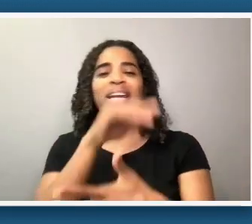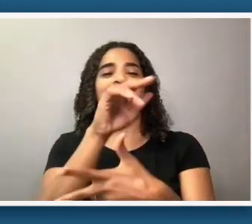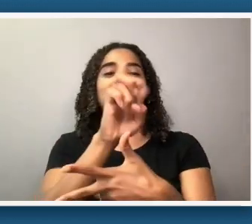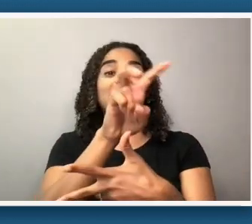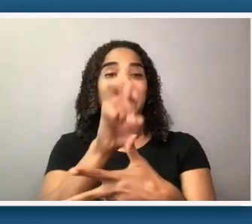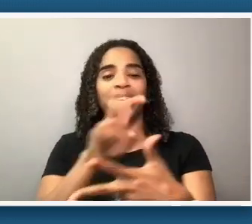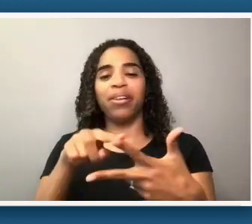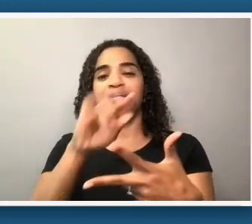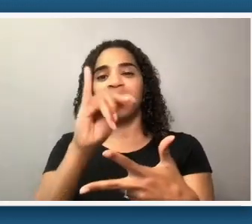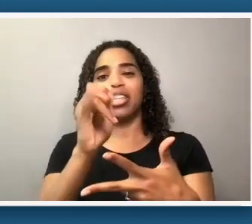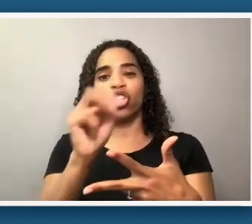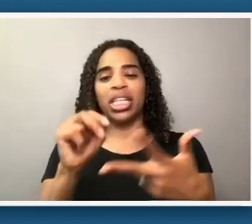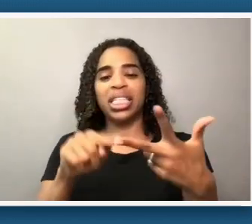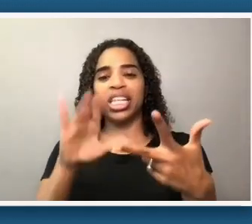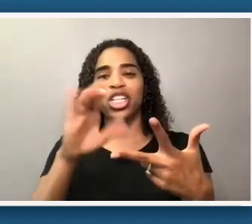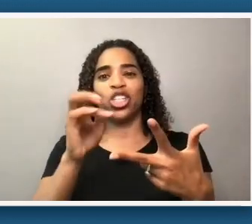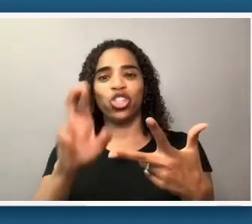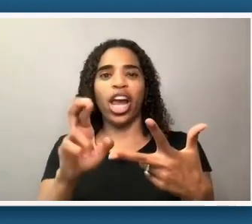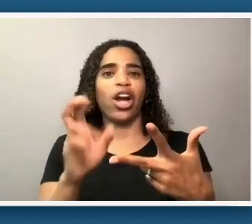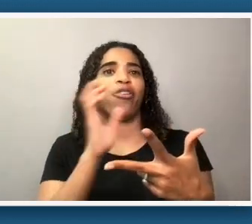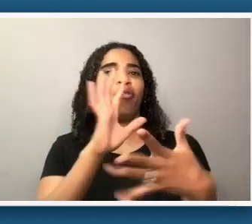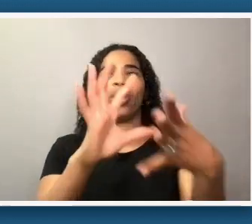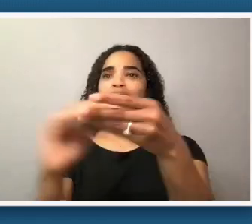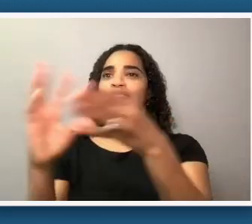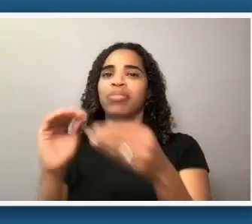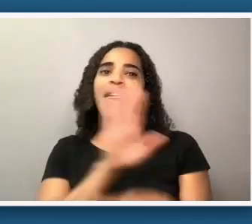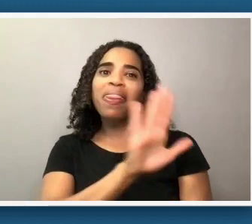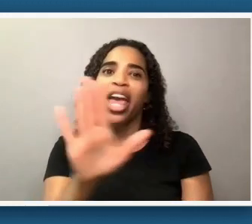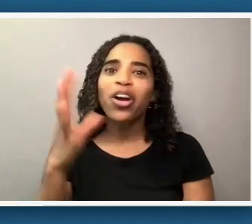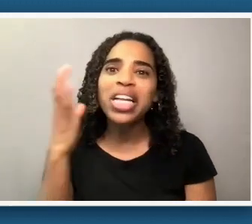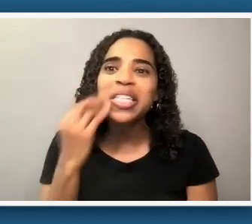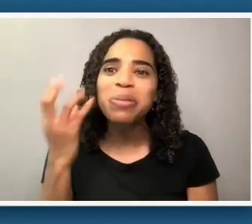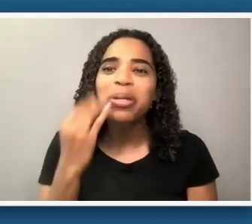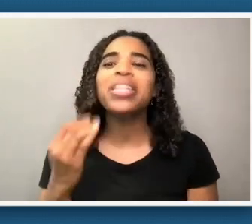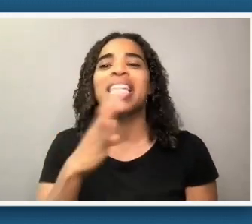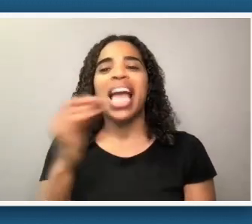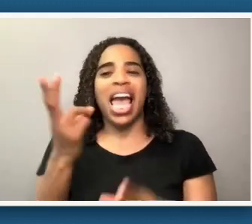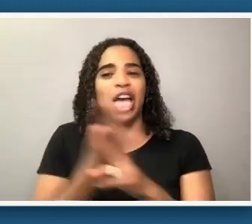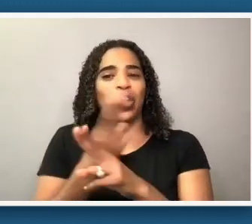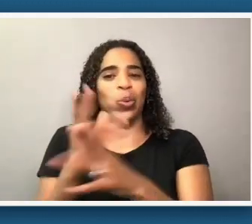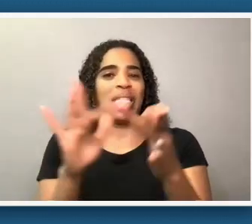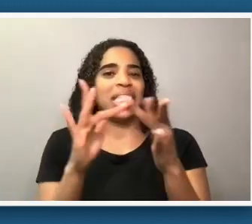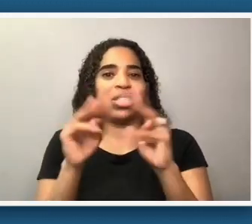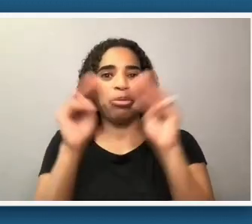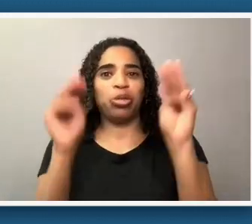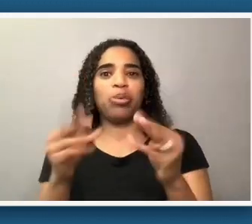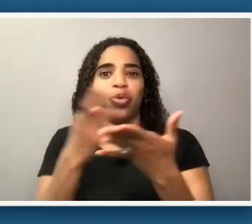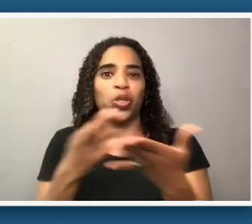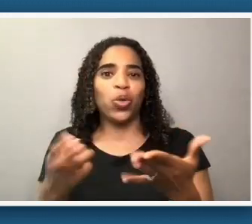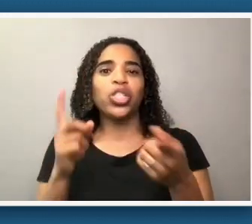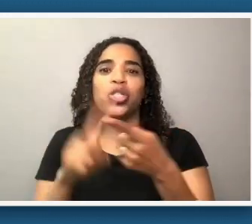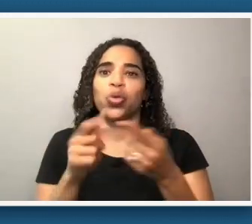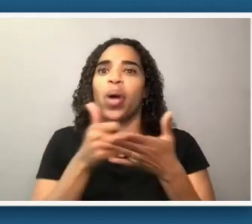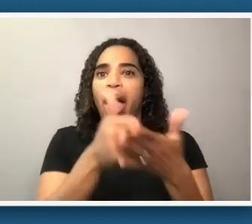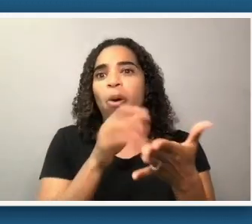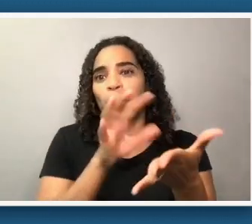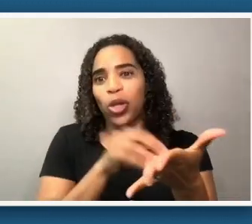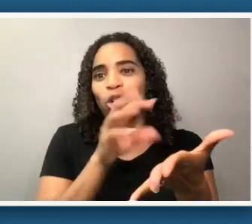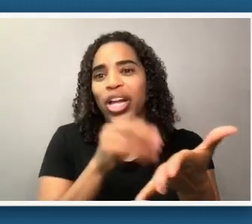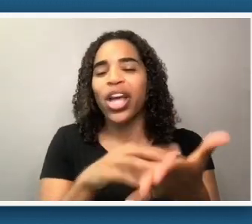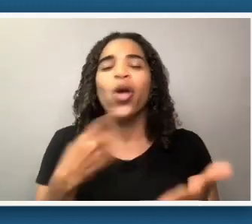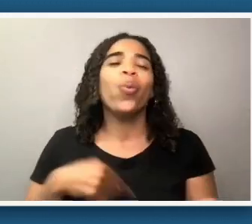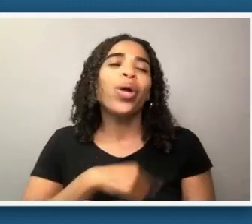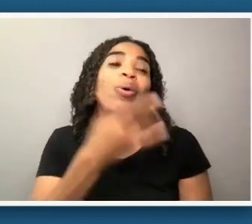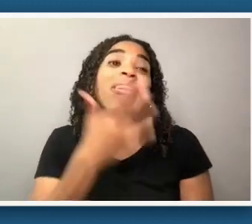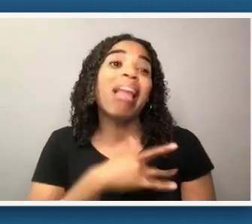and Sher for sharing all of their experiences and using digital museum resources for learning. We are so lucky to have